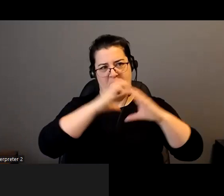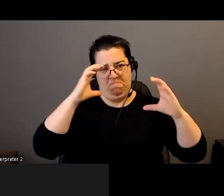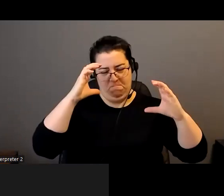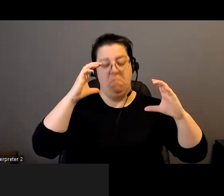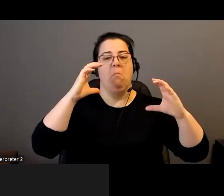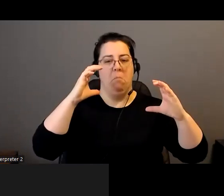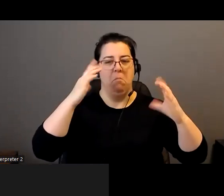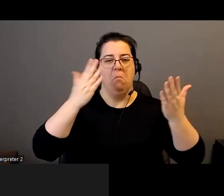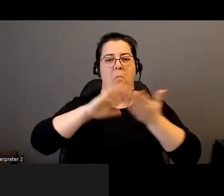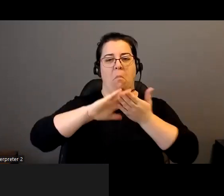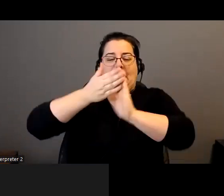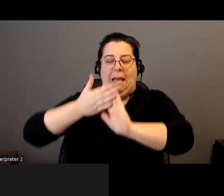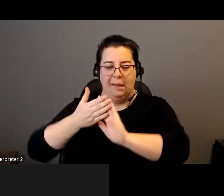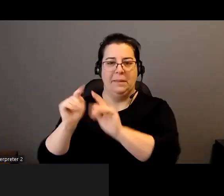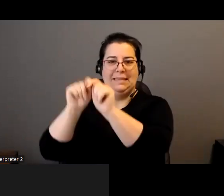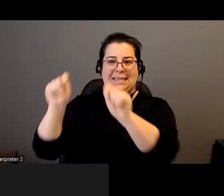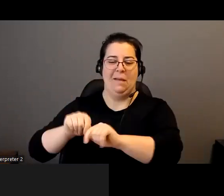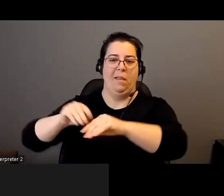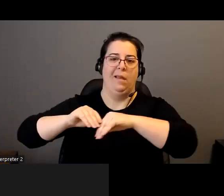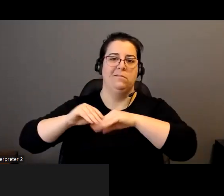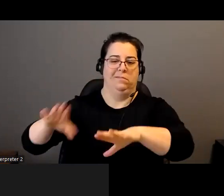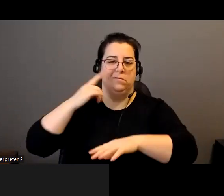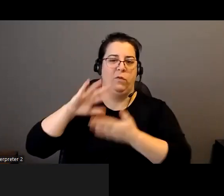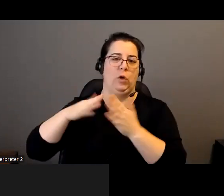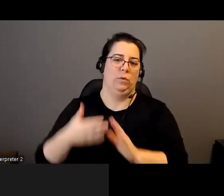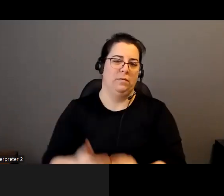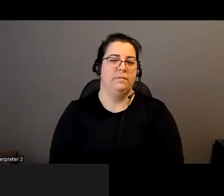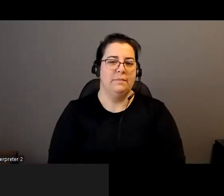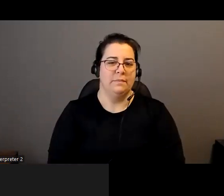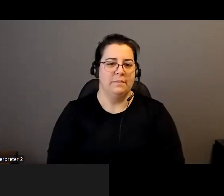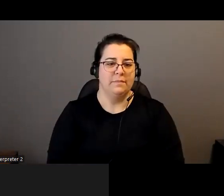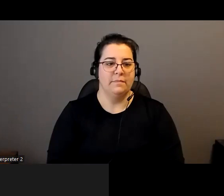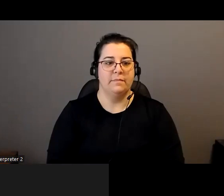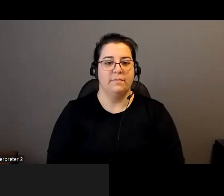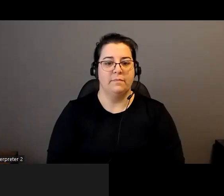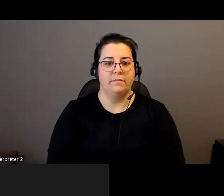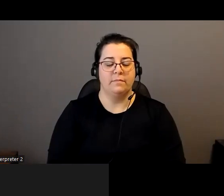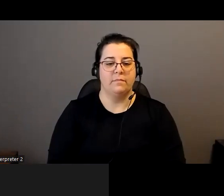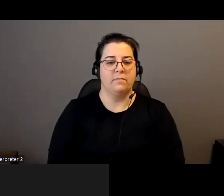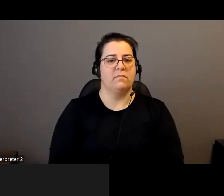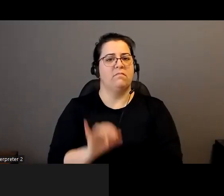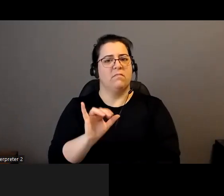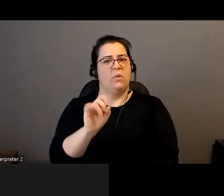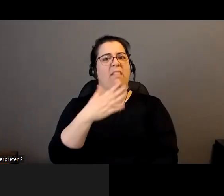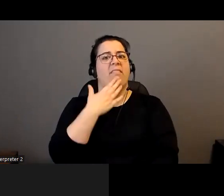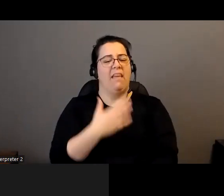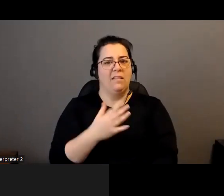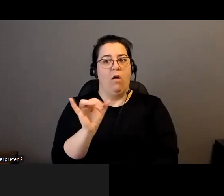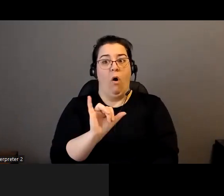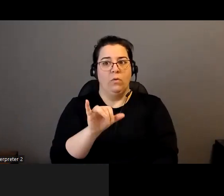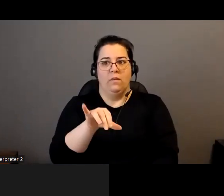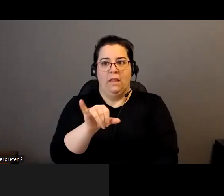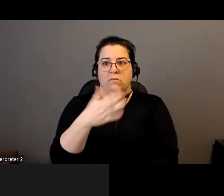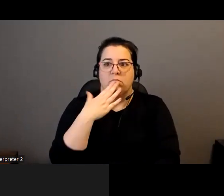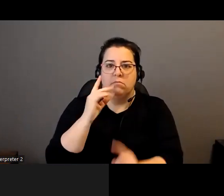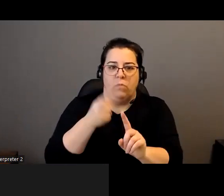template that, we can make available to community folks. Thanks. And I think just to build on that, that importance of, working